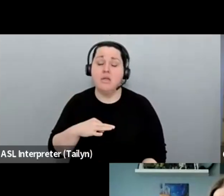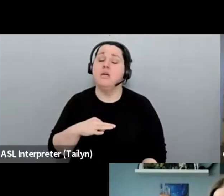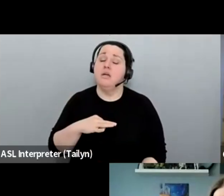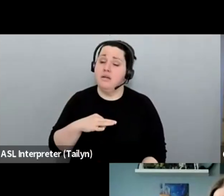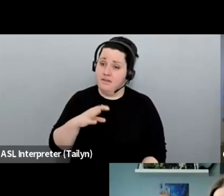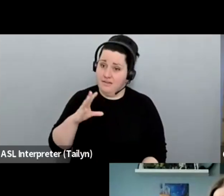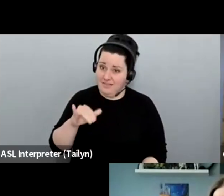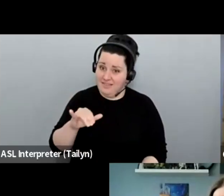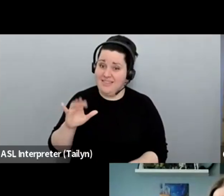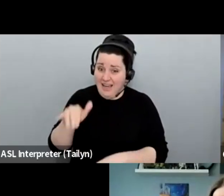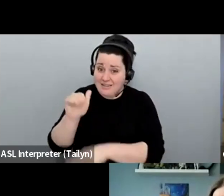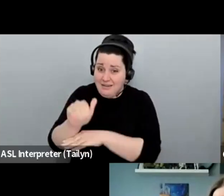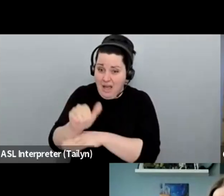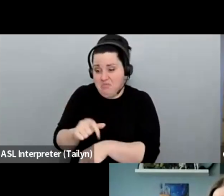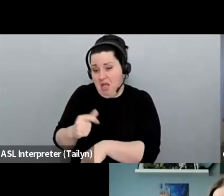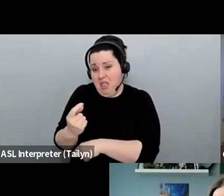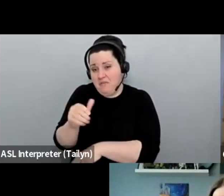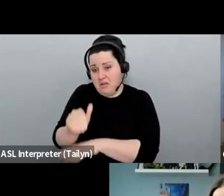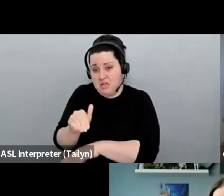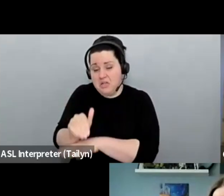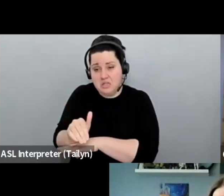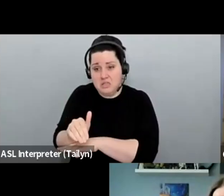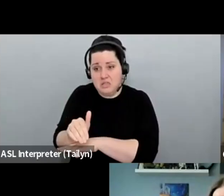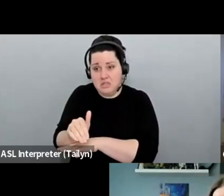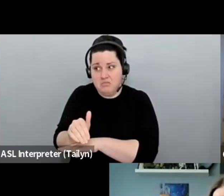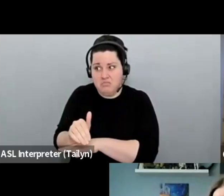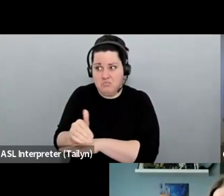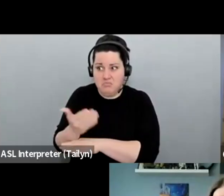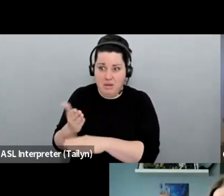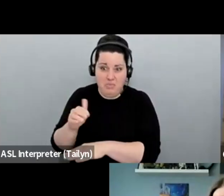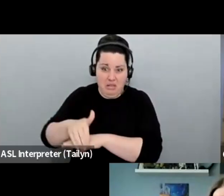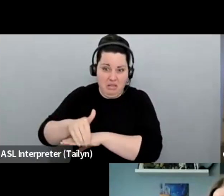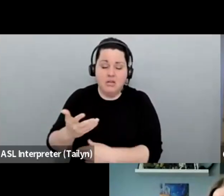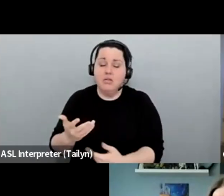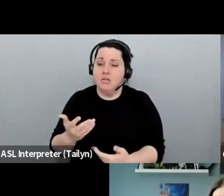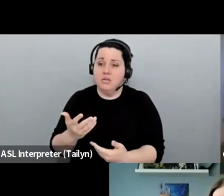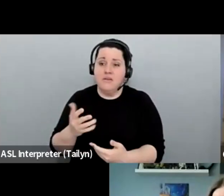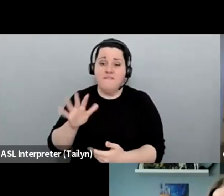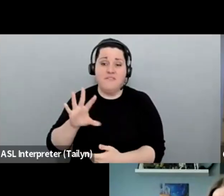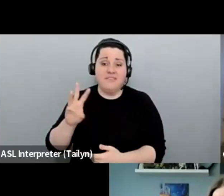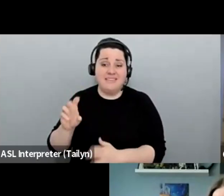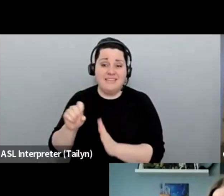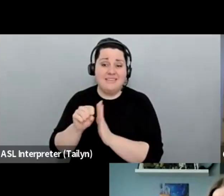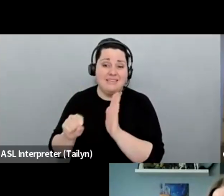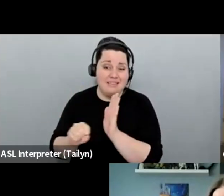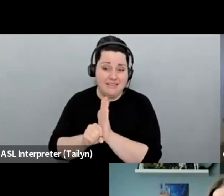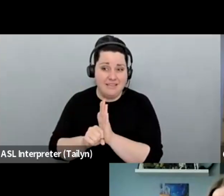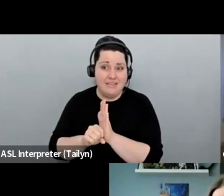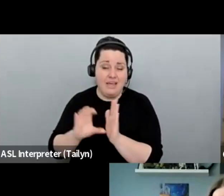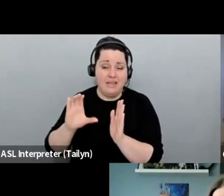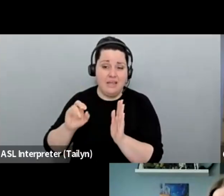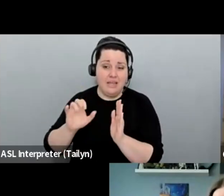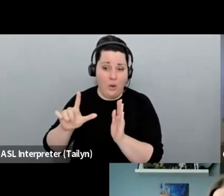that same night at around 11 o'clock at night, and sometimes later, about 56 state